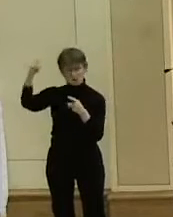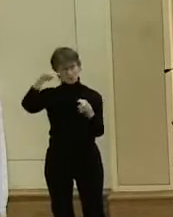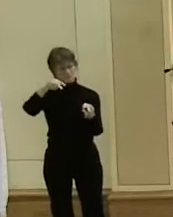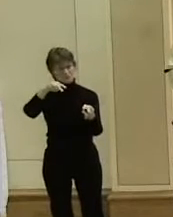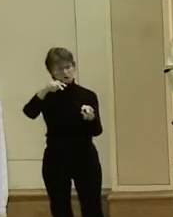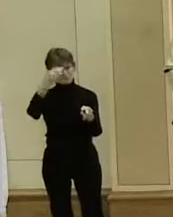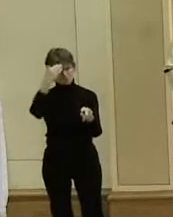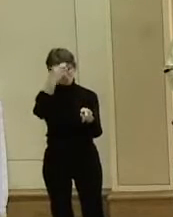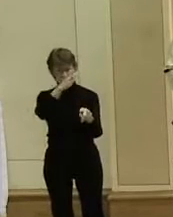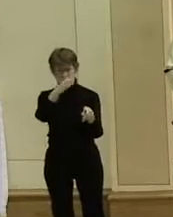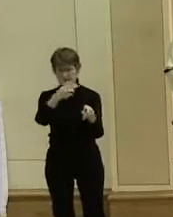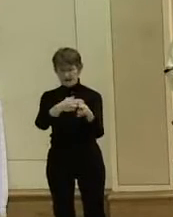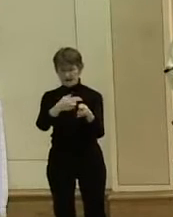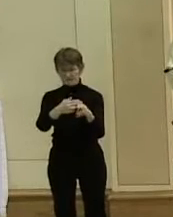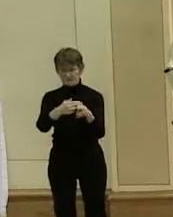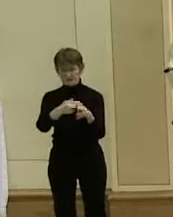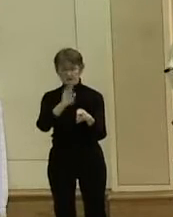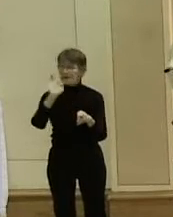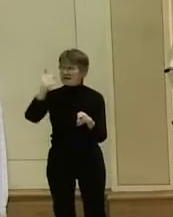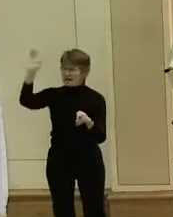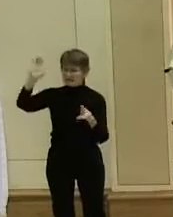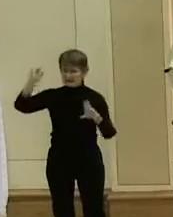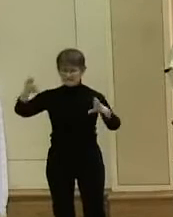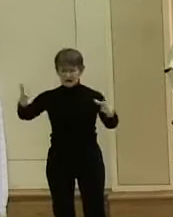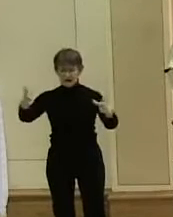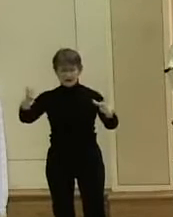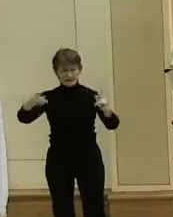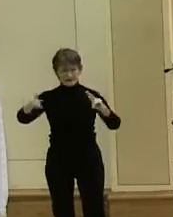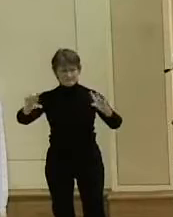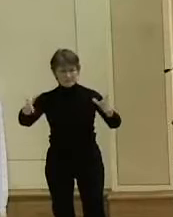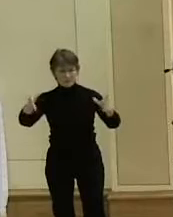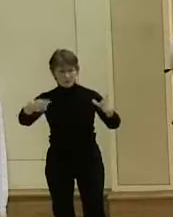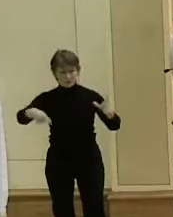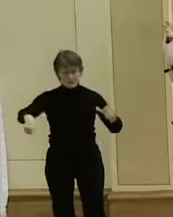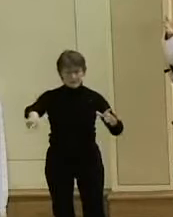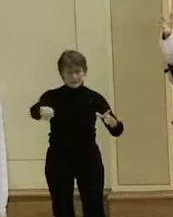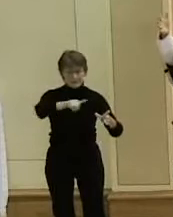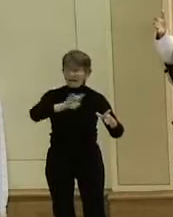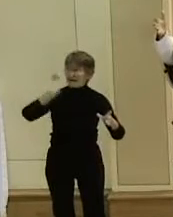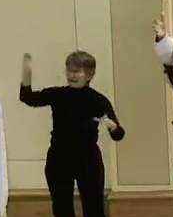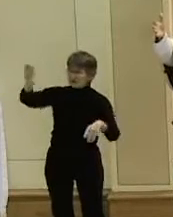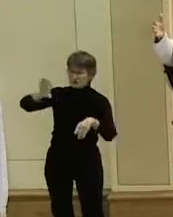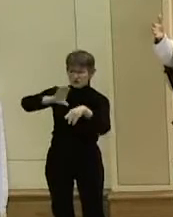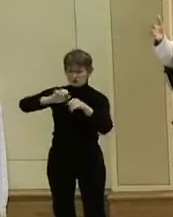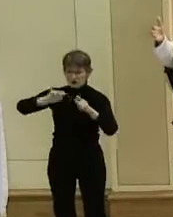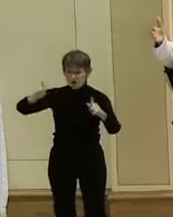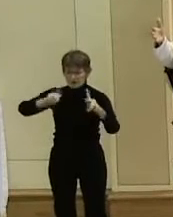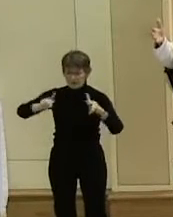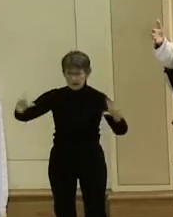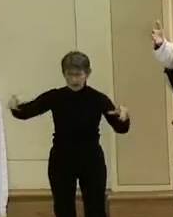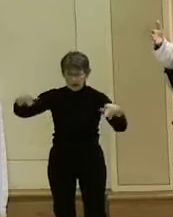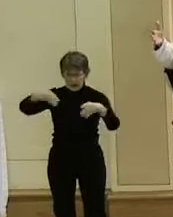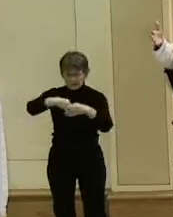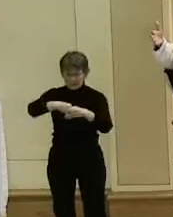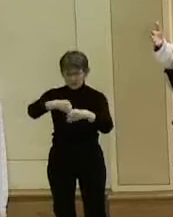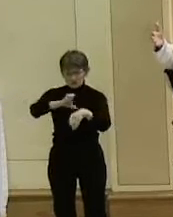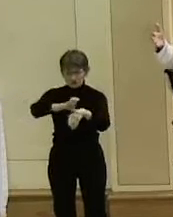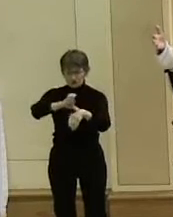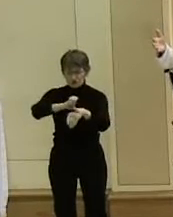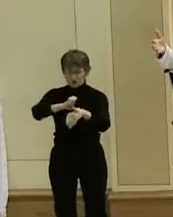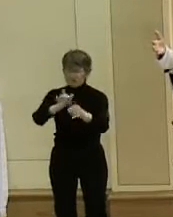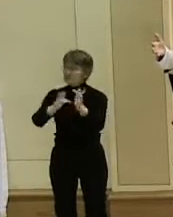that? It's the one holy Catholic and apostolic church. That is the name of Jesus's